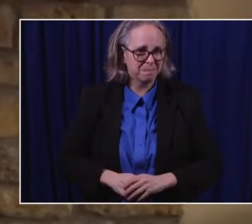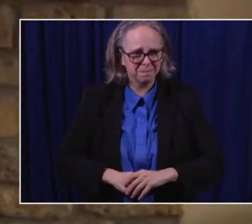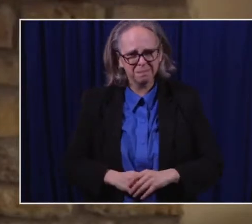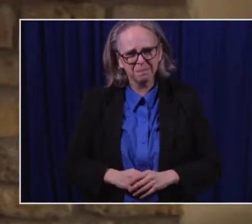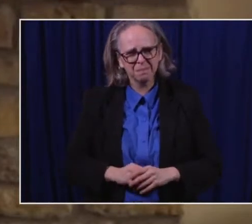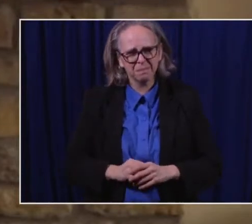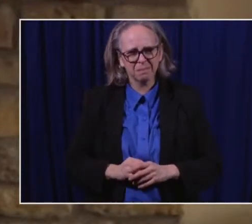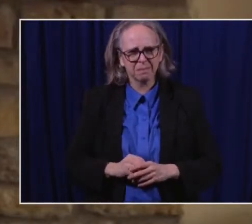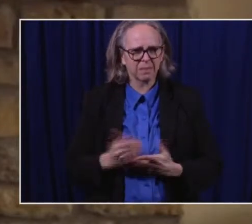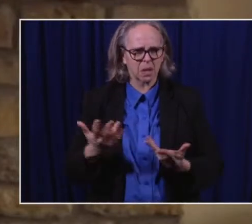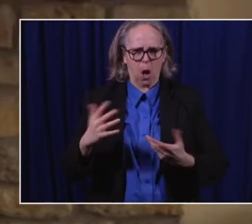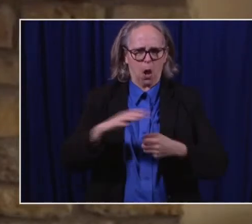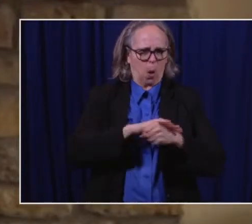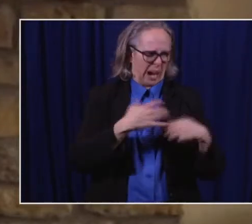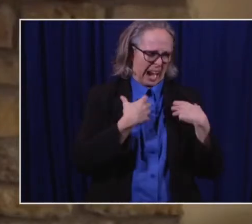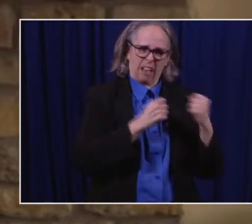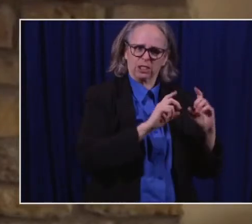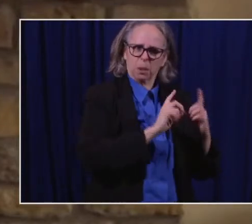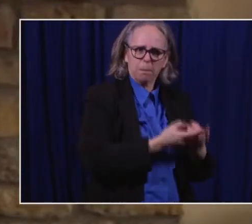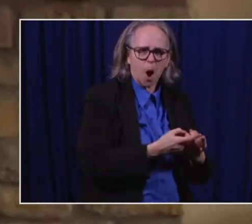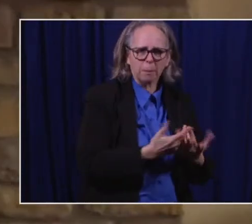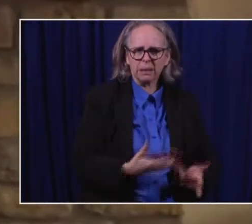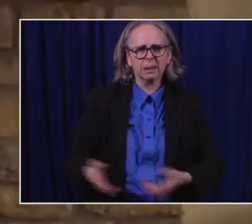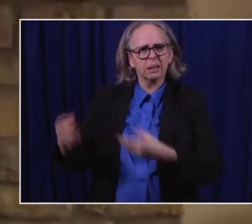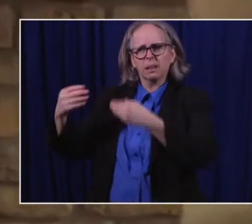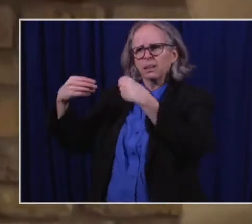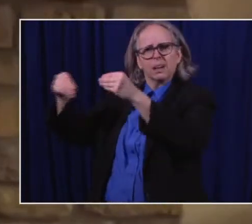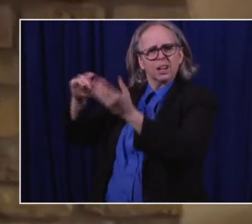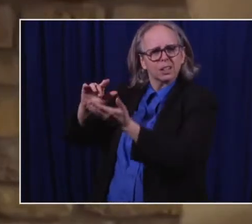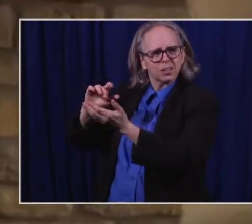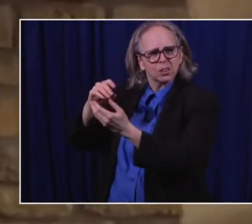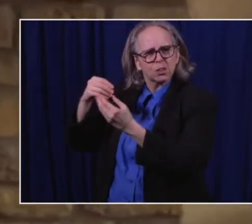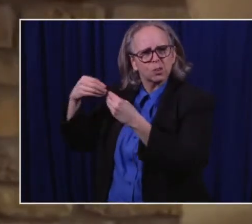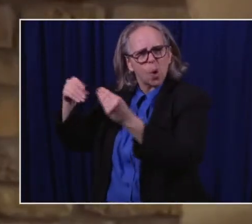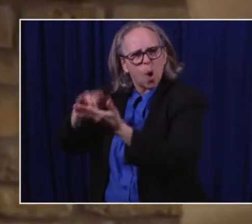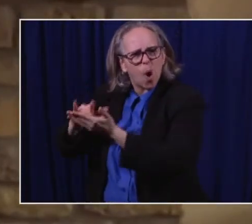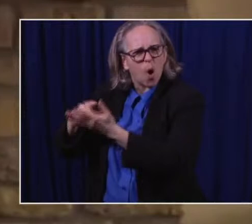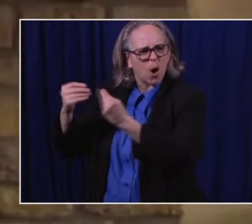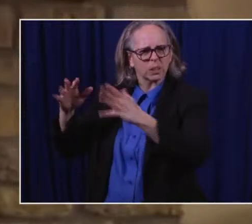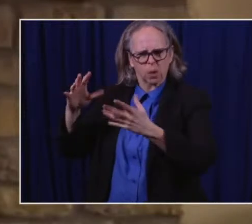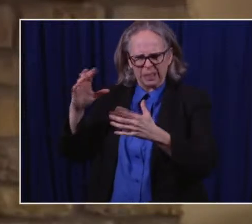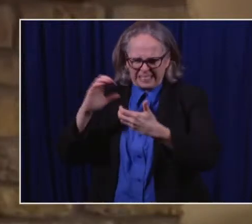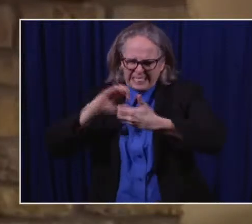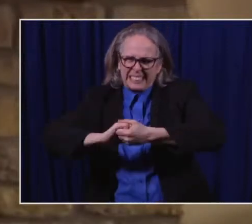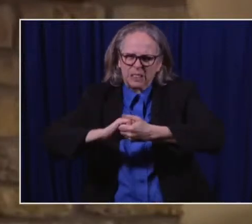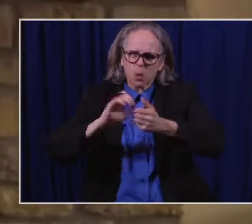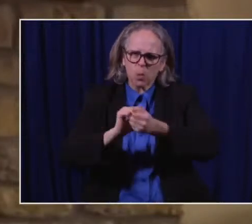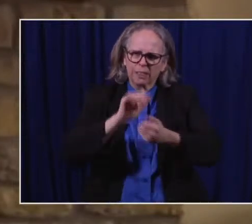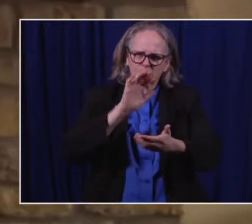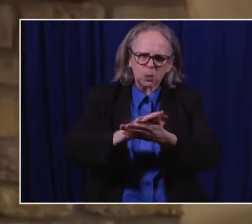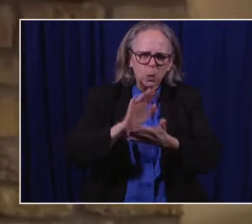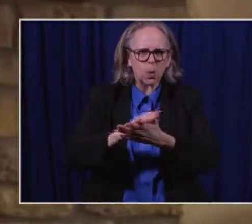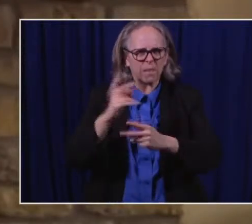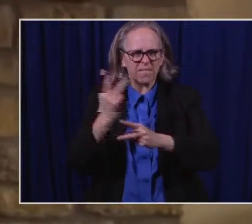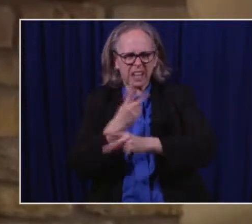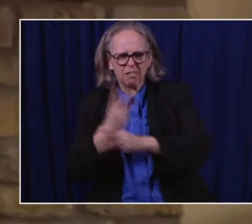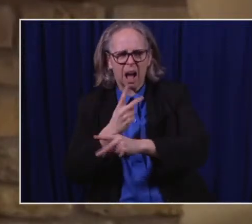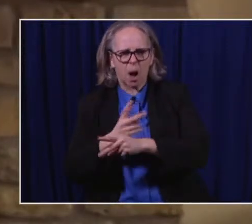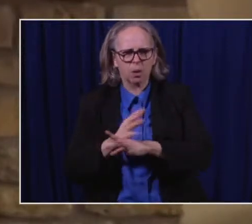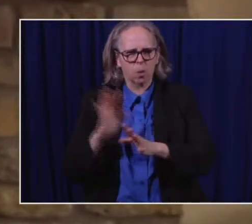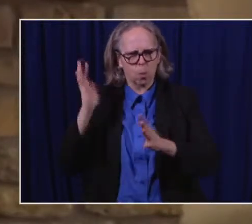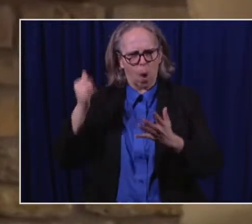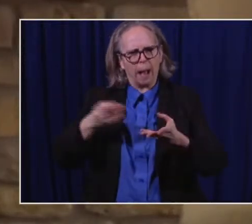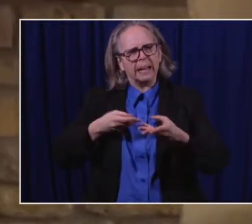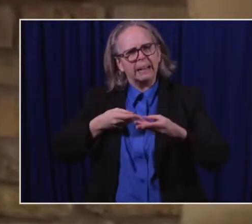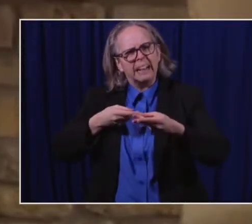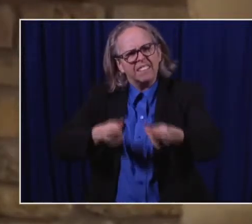retail pharmacies to facilitate vaccinations that are convenient for school staff. So we're trying to get this easy for school